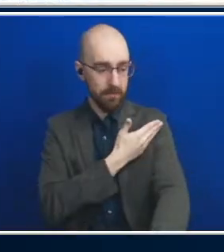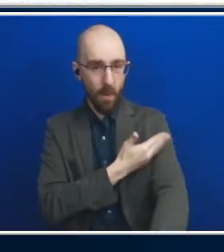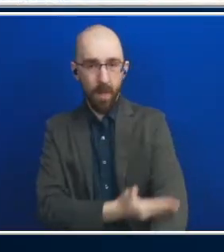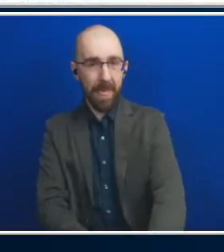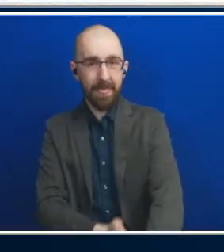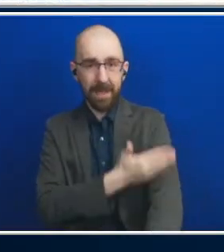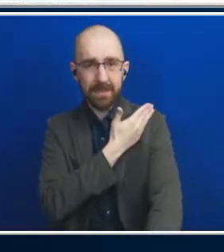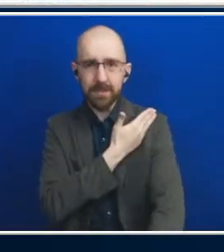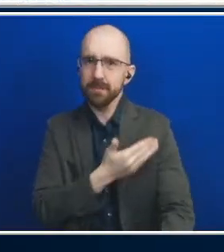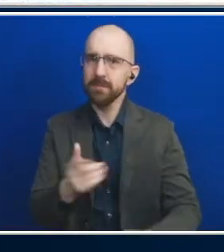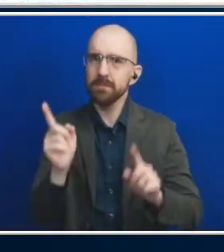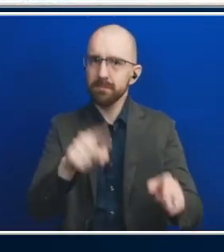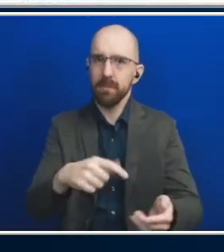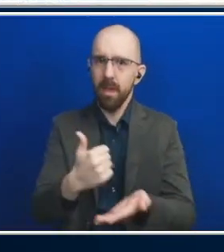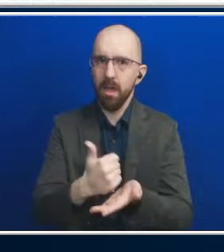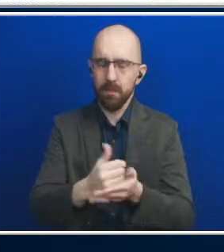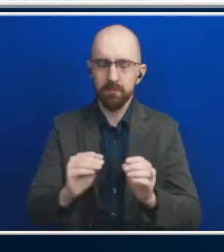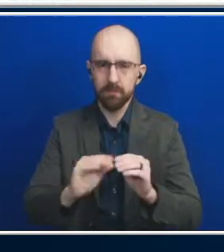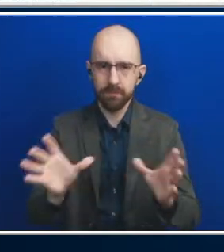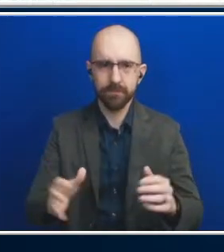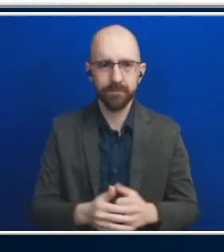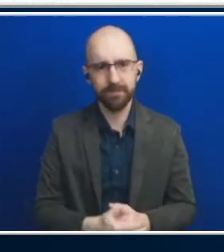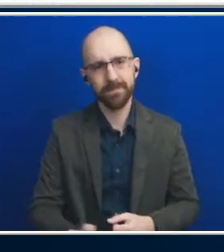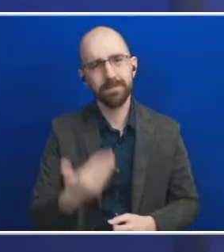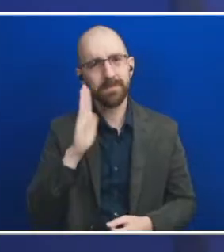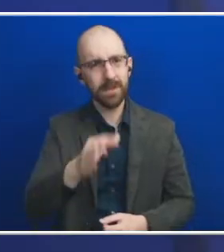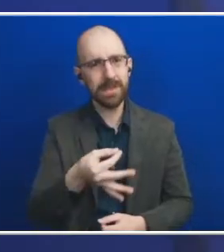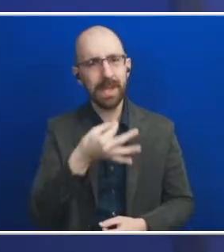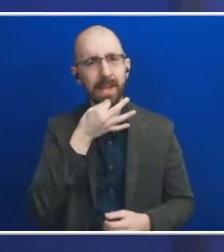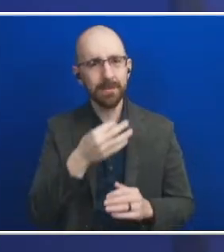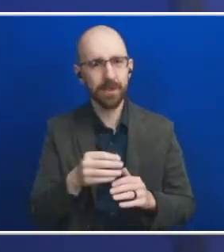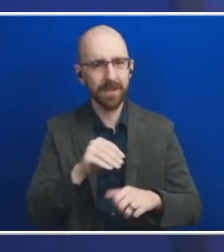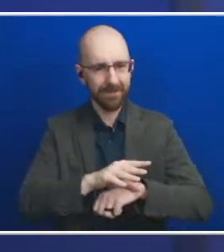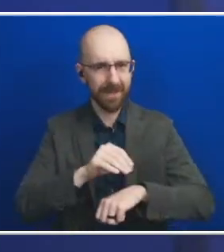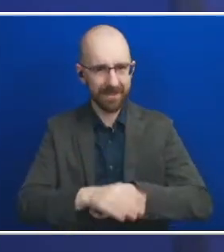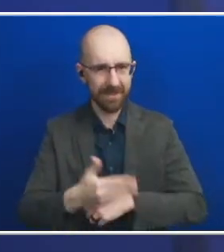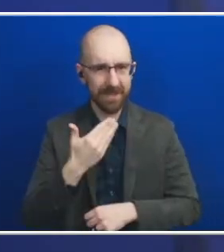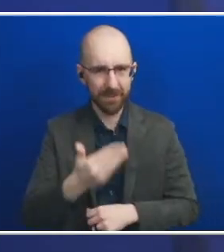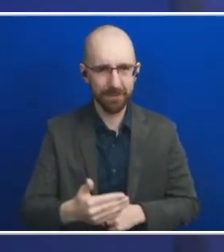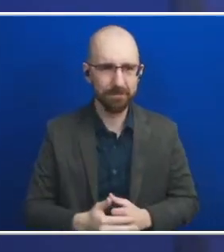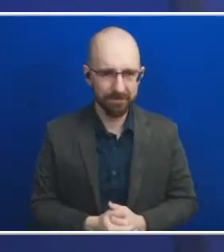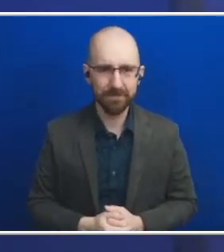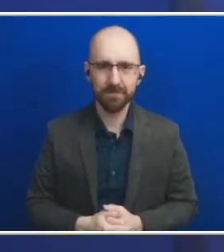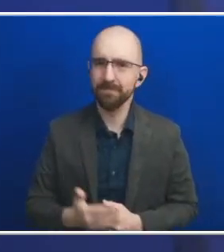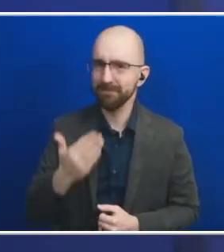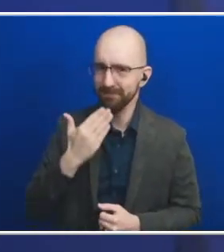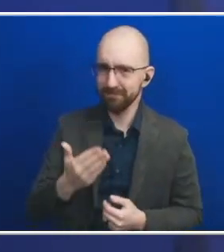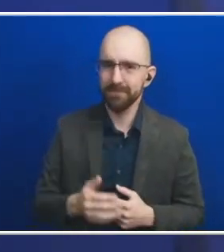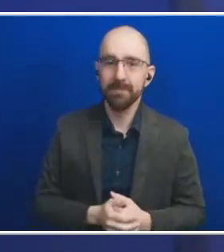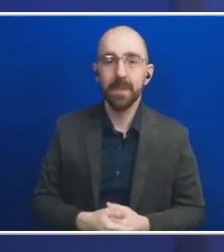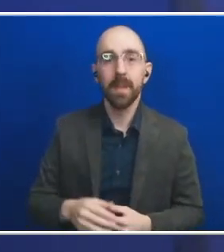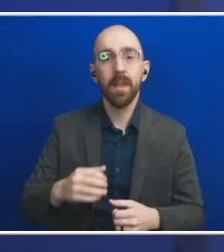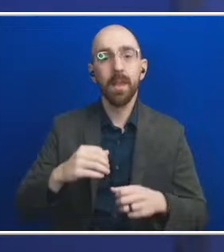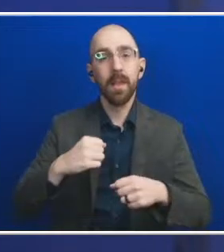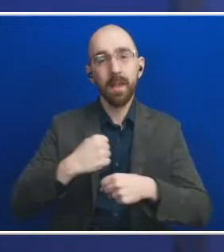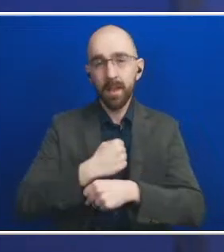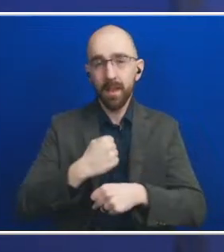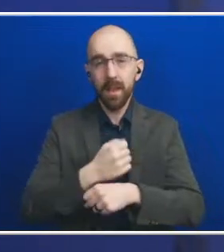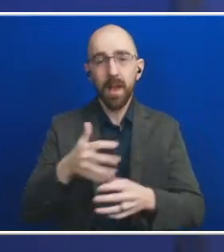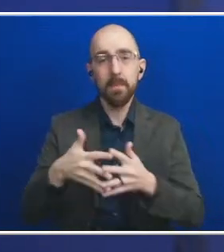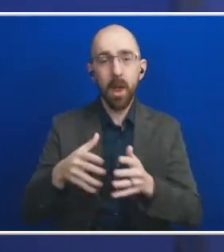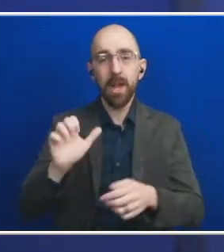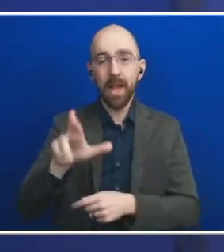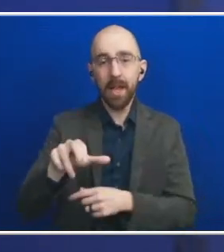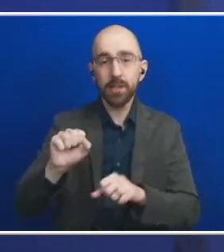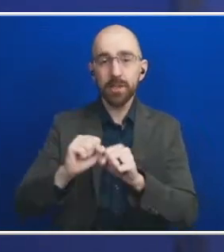Dr. Bhavsar, thanks for your expert advice this morning. Thank you. Data from the American Cancer Society shows that